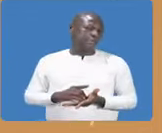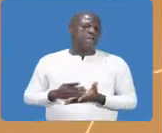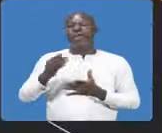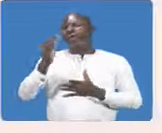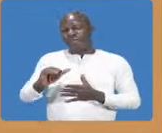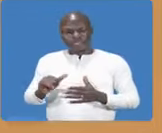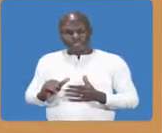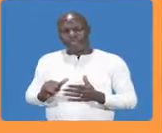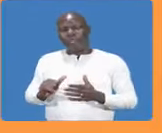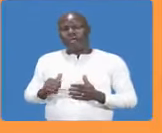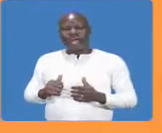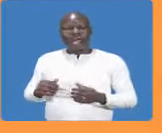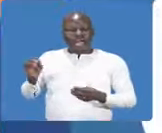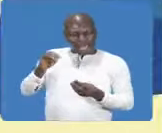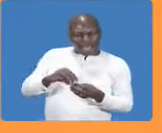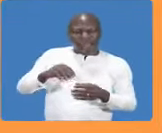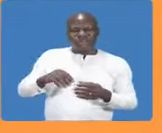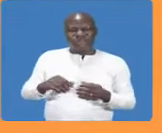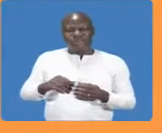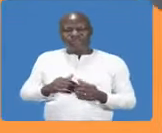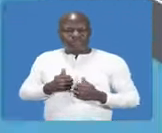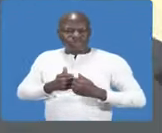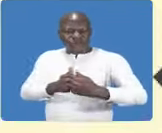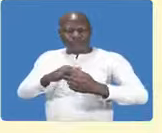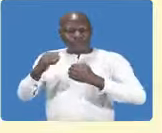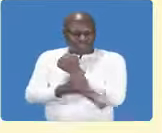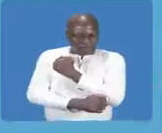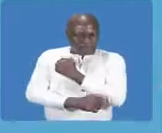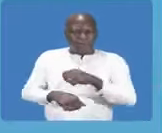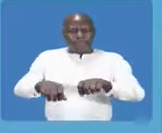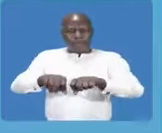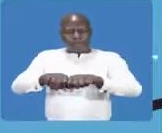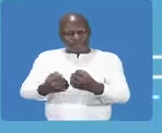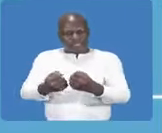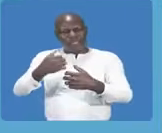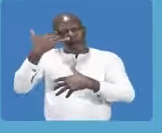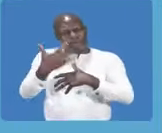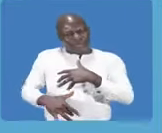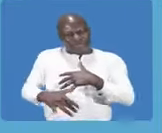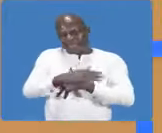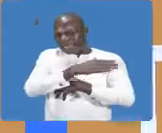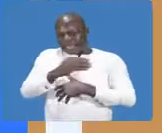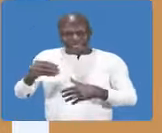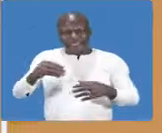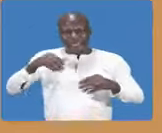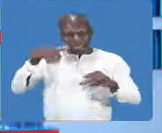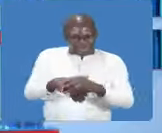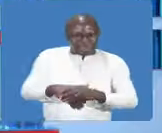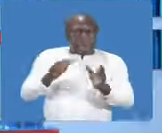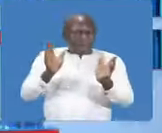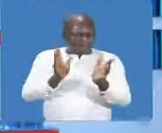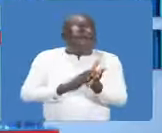and fellowship, in the breaking of bread, and in prayers.